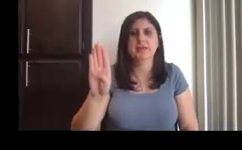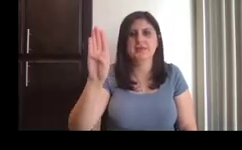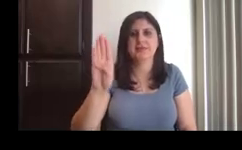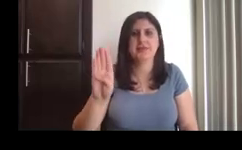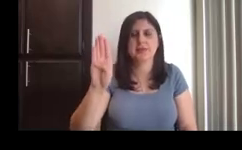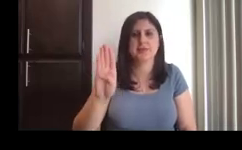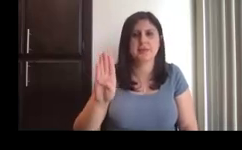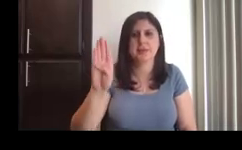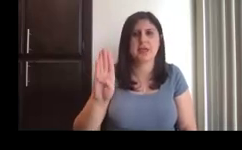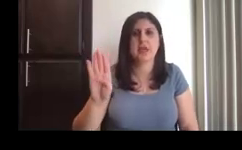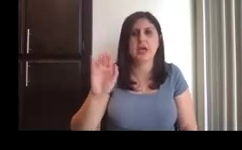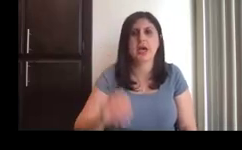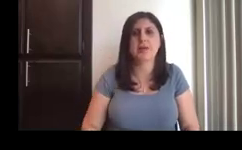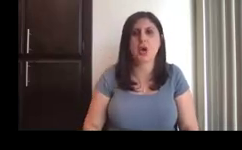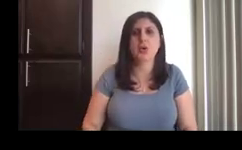Berkeley.